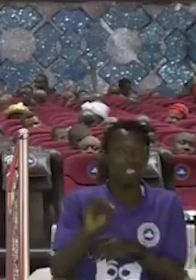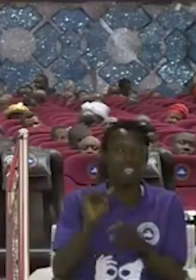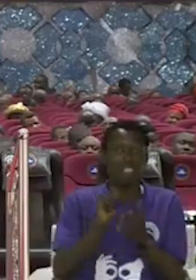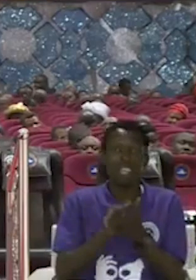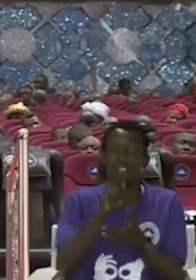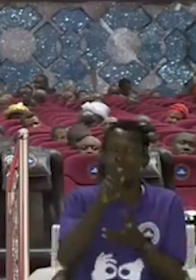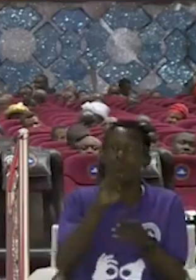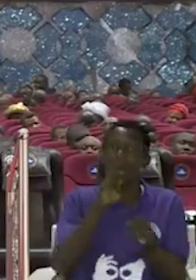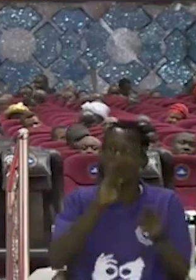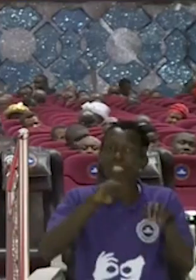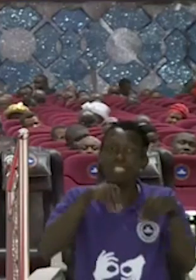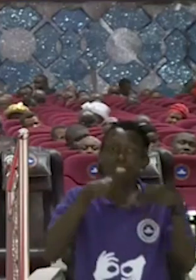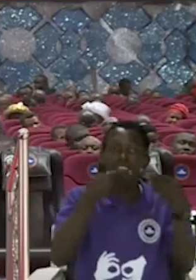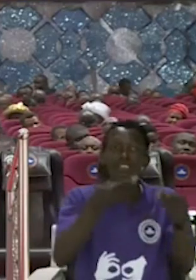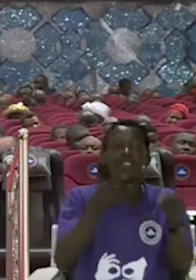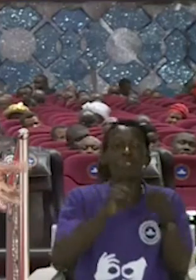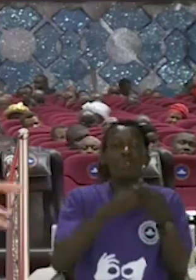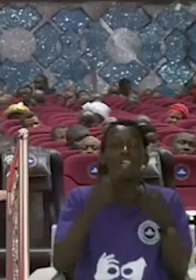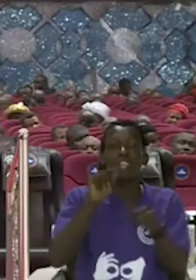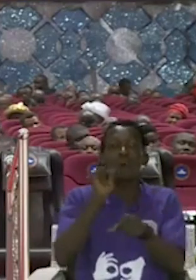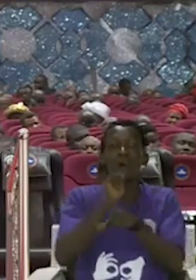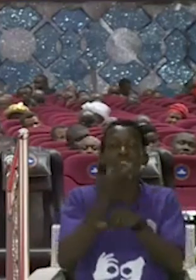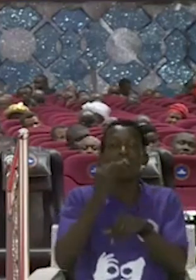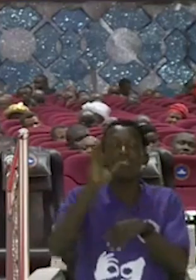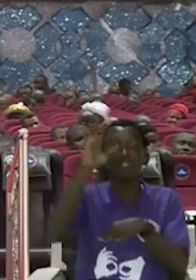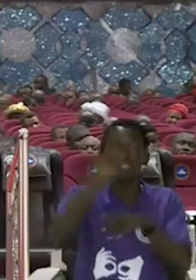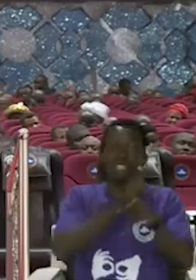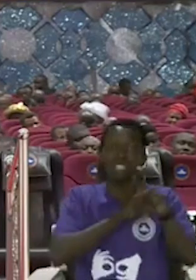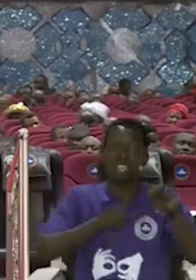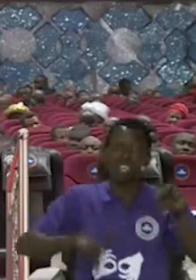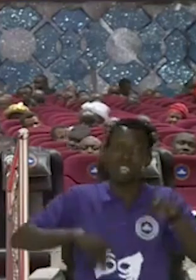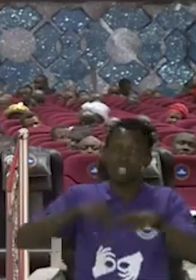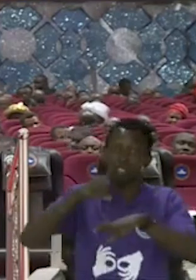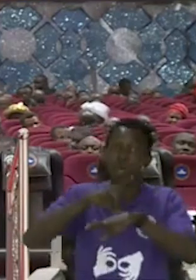giving into the work of His kingdom should be more than 10.